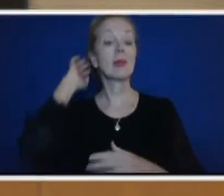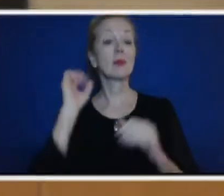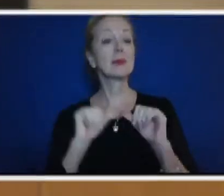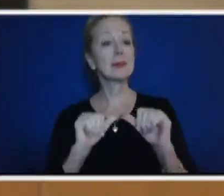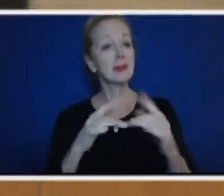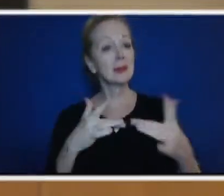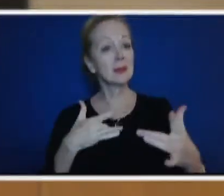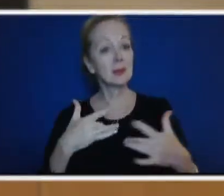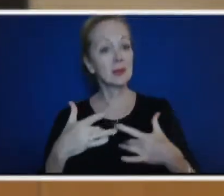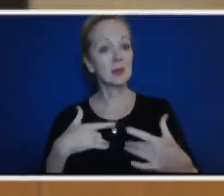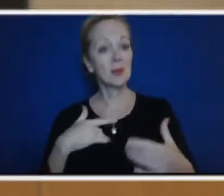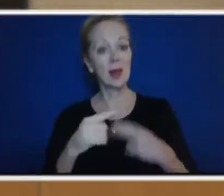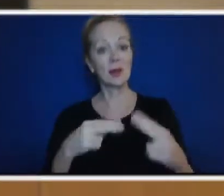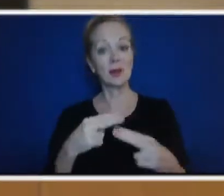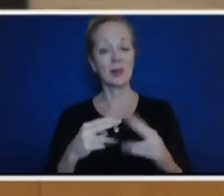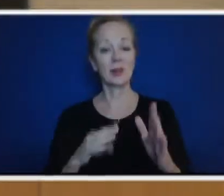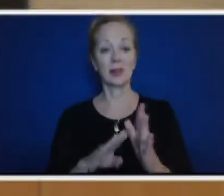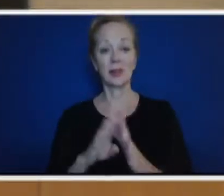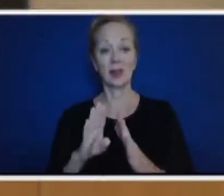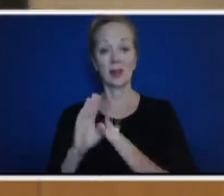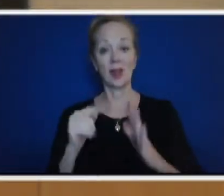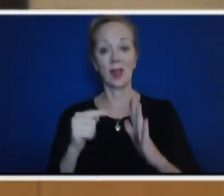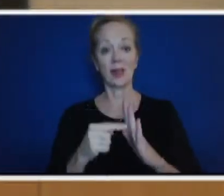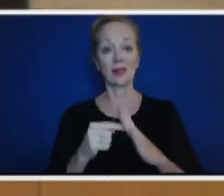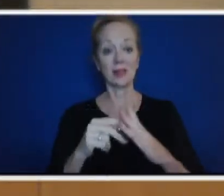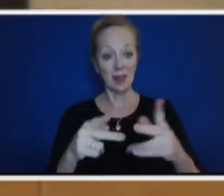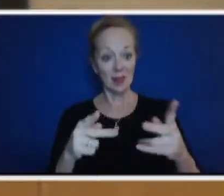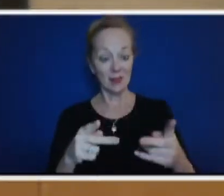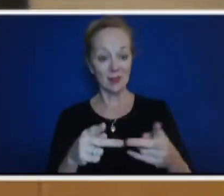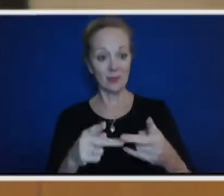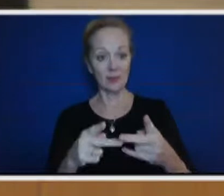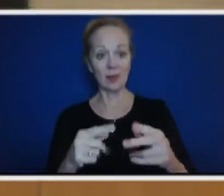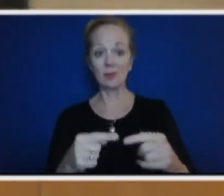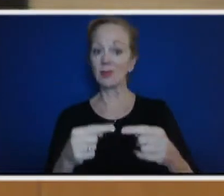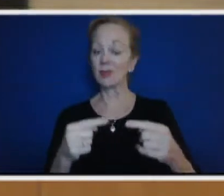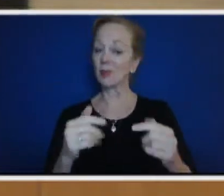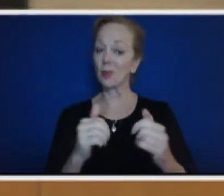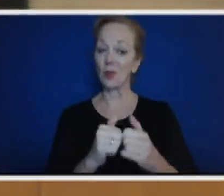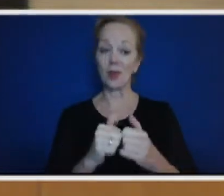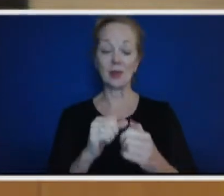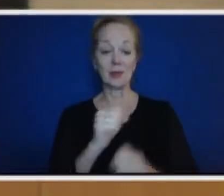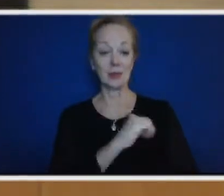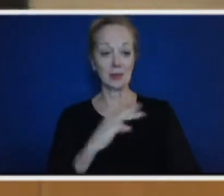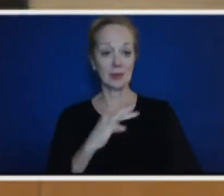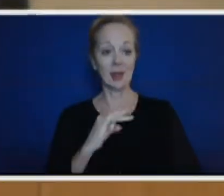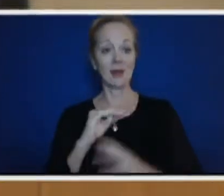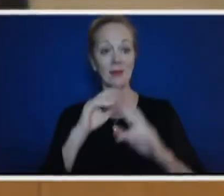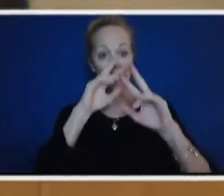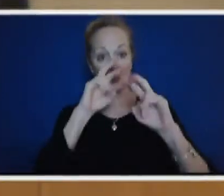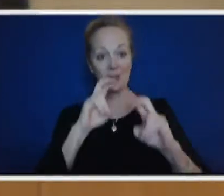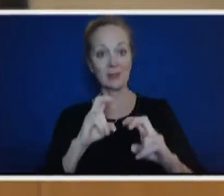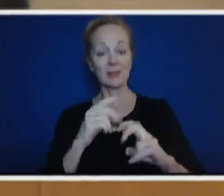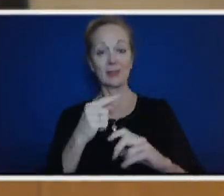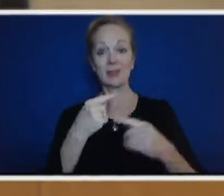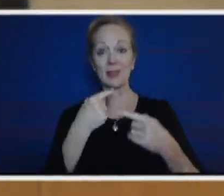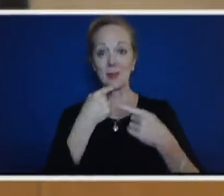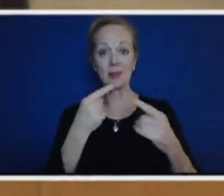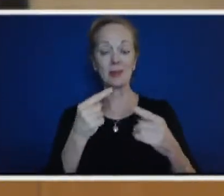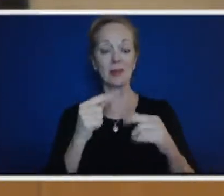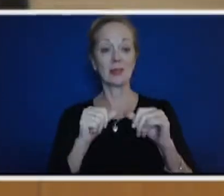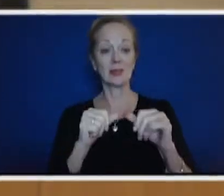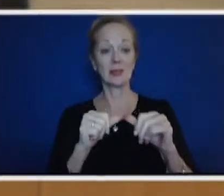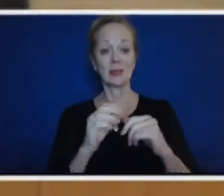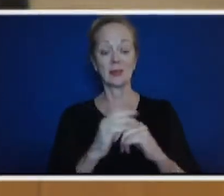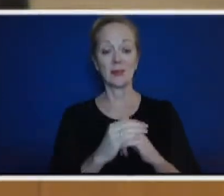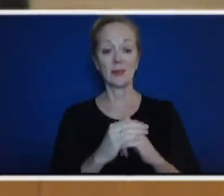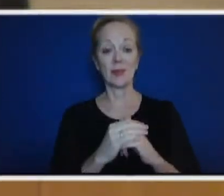about this development on this site. We disagree with the staff analysis and statement of consistency.